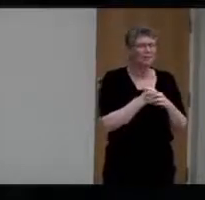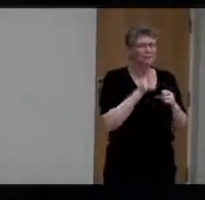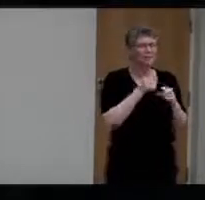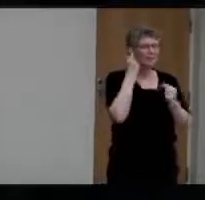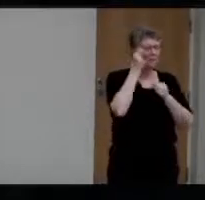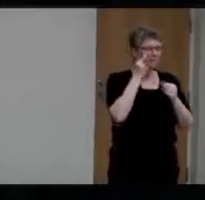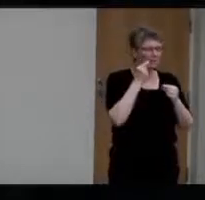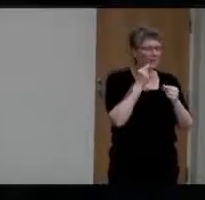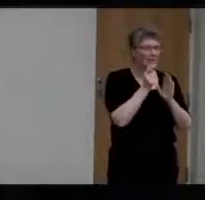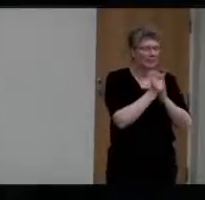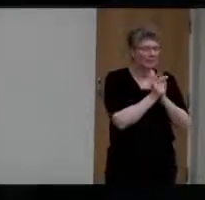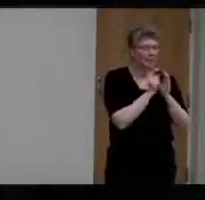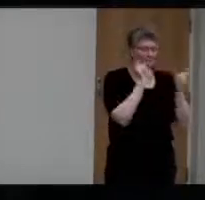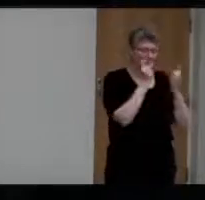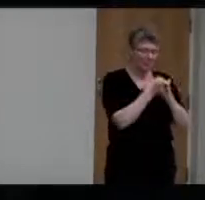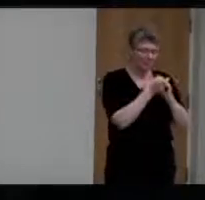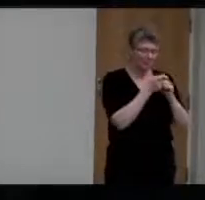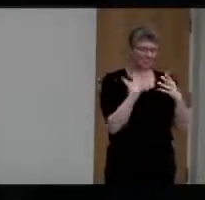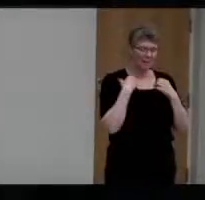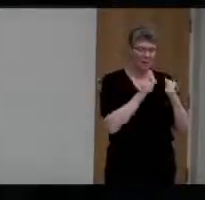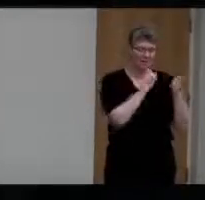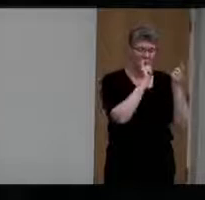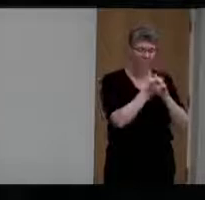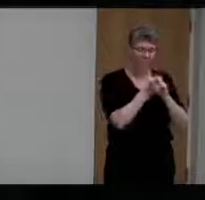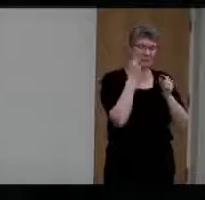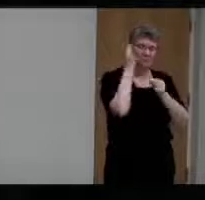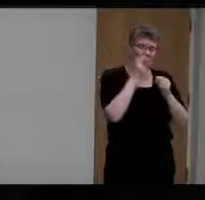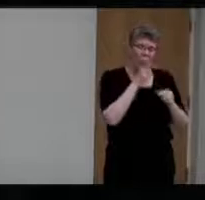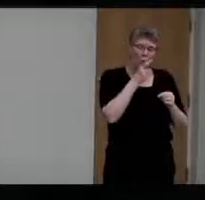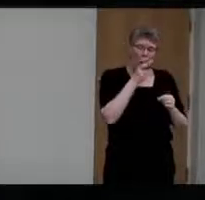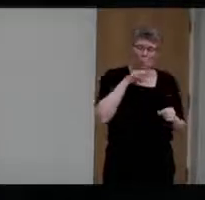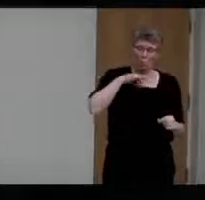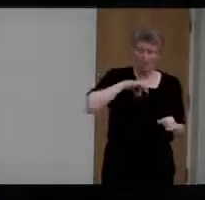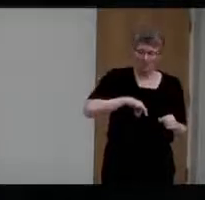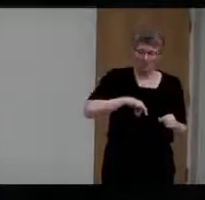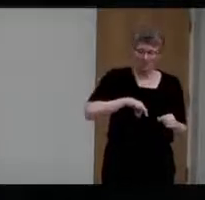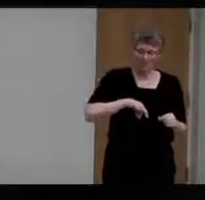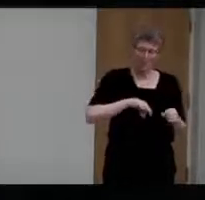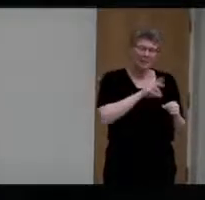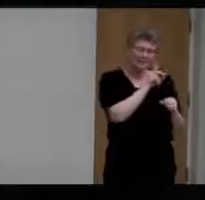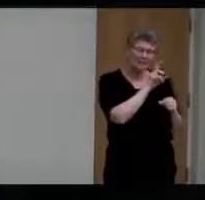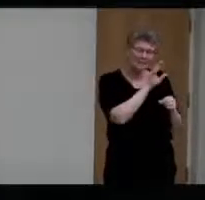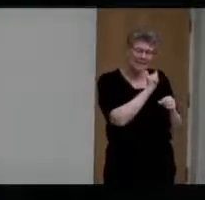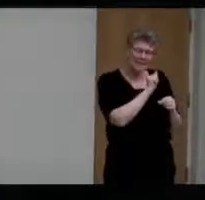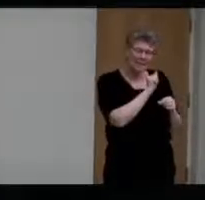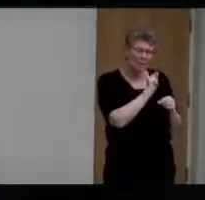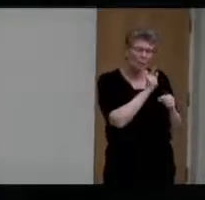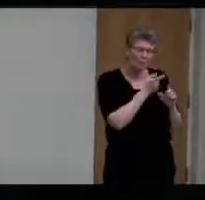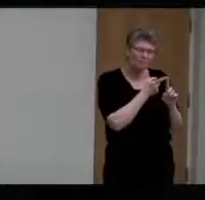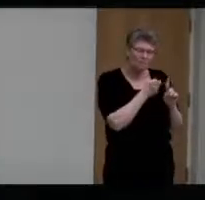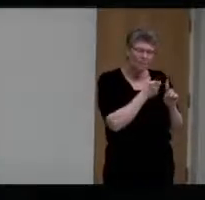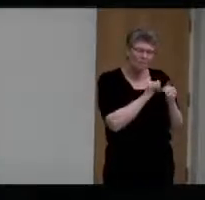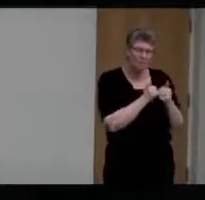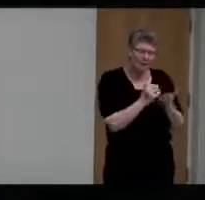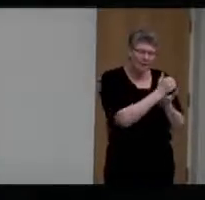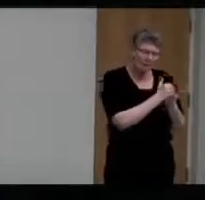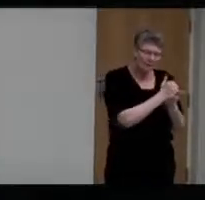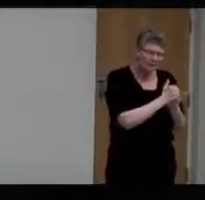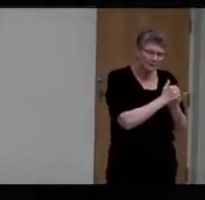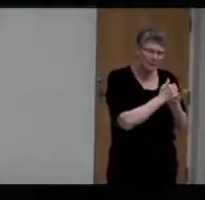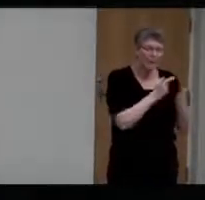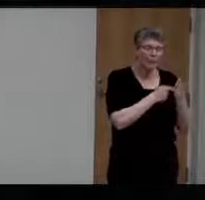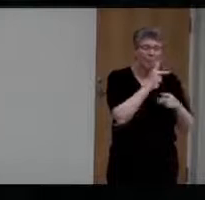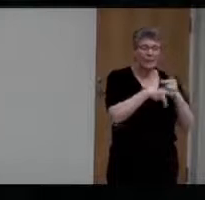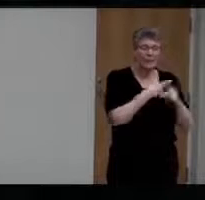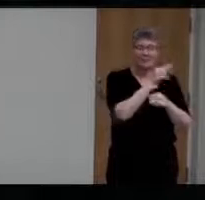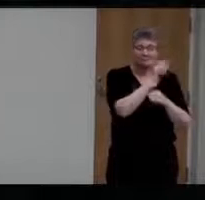think, how do we think about who benefits, where the data comes from, who's using the data, which machines interface with